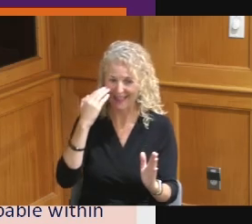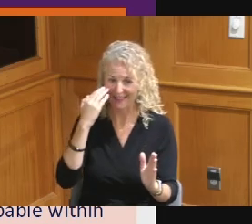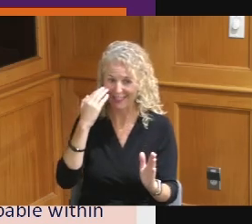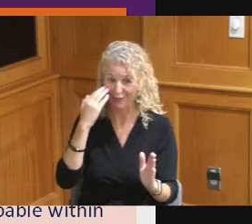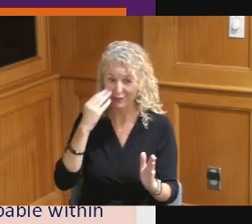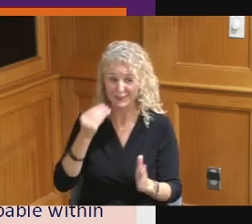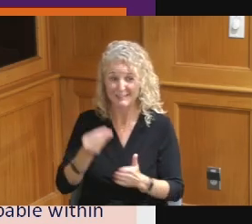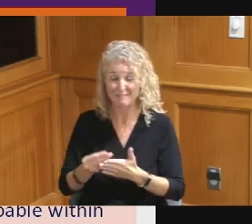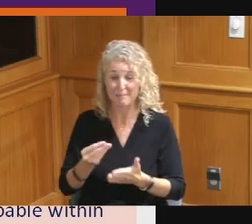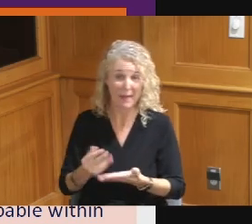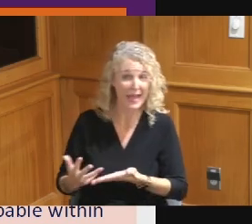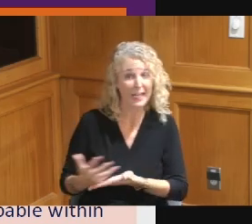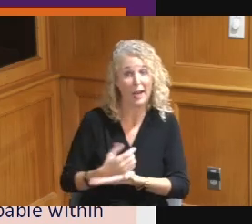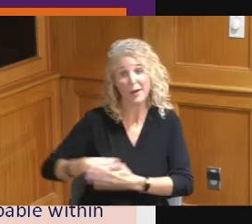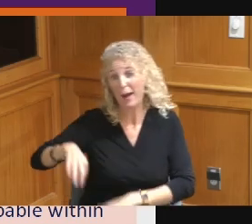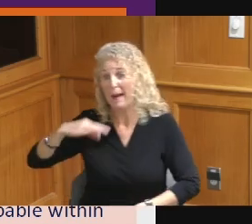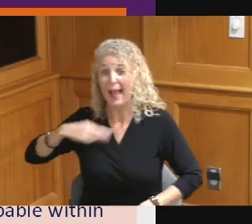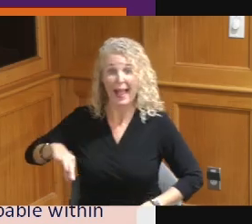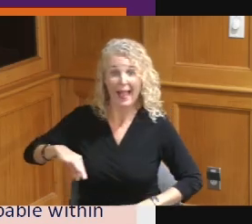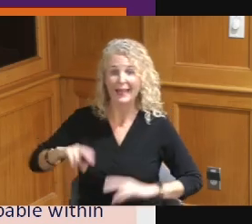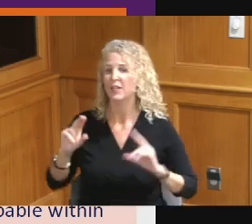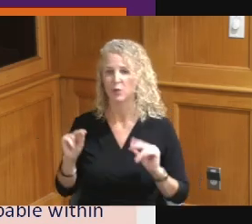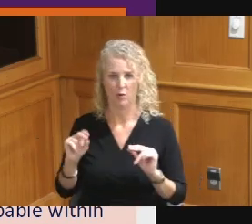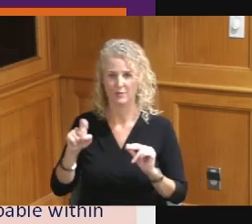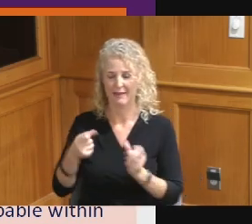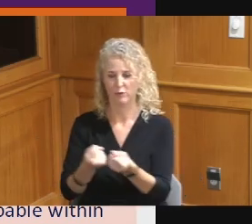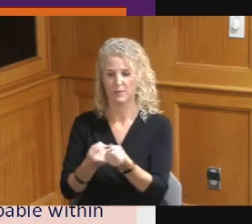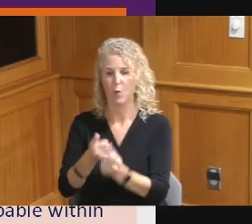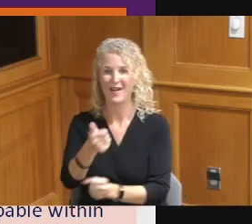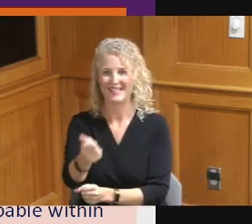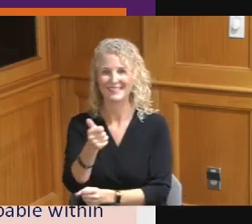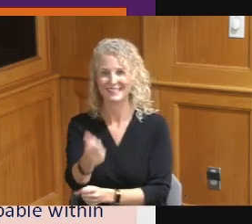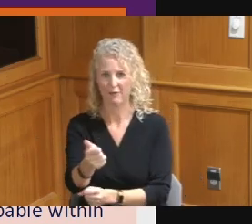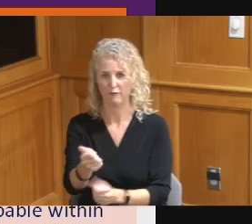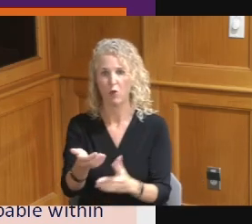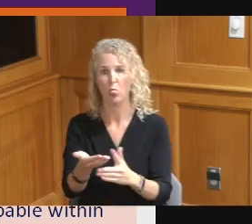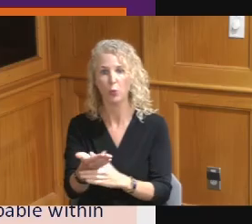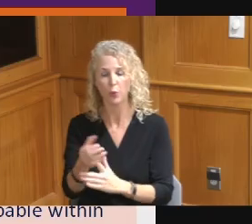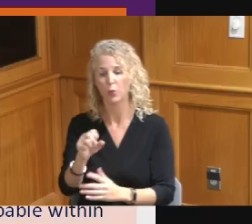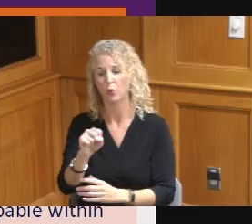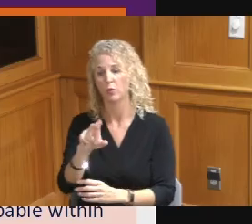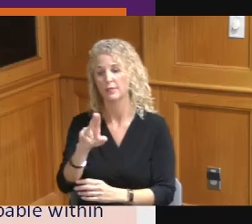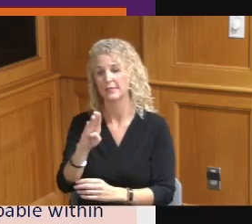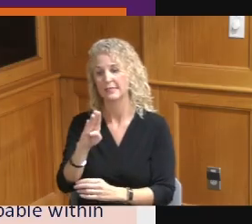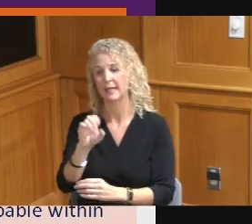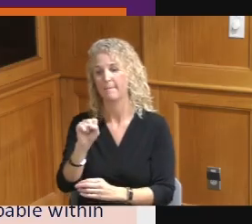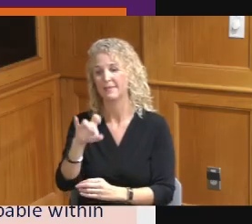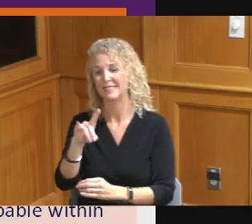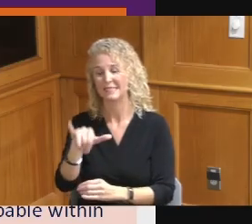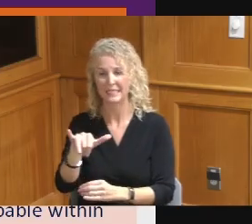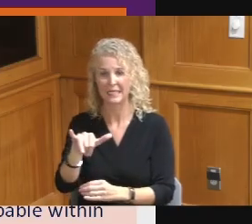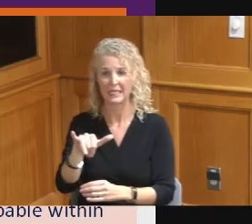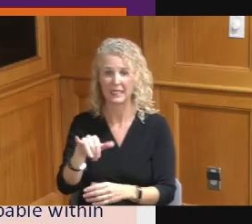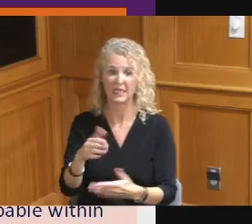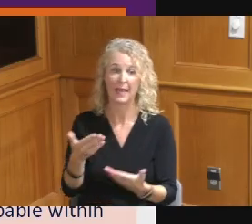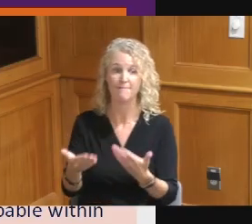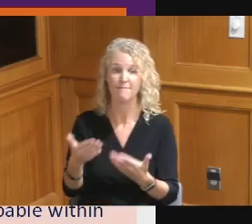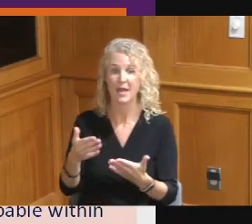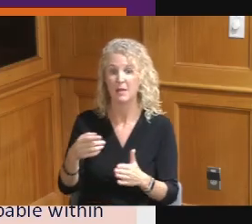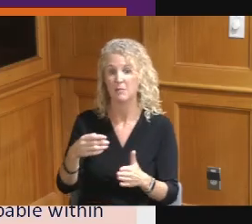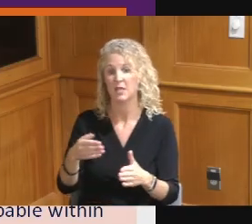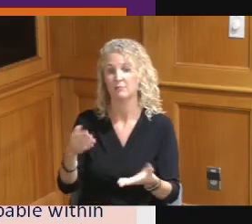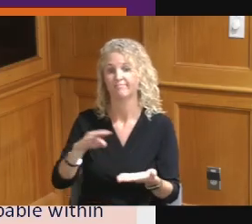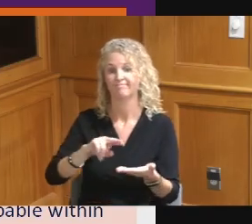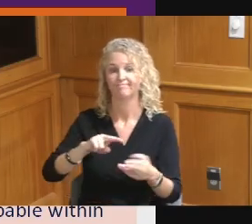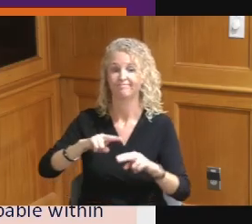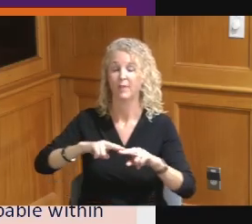It needs to be able to support itself through these subsidy supports, and then things like lowering the cost of development.